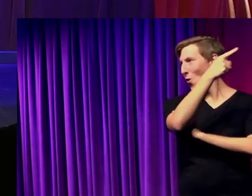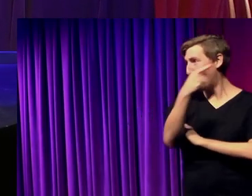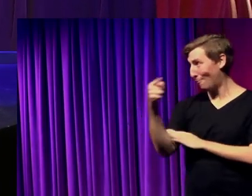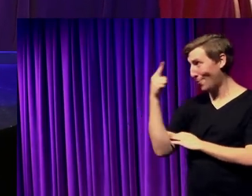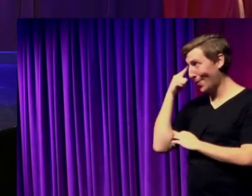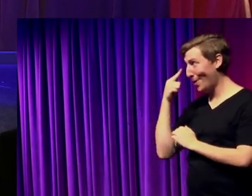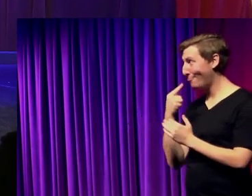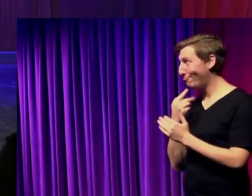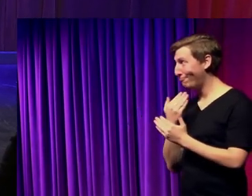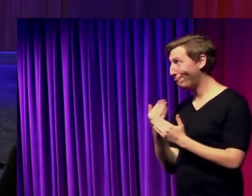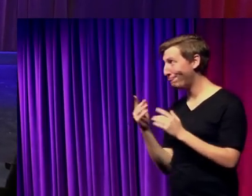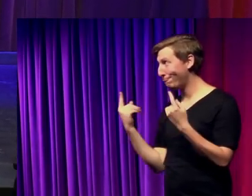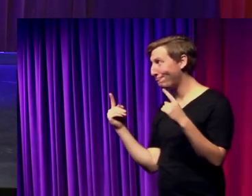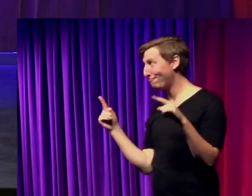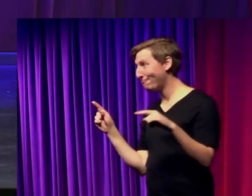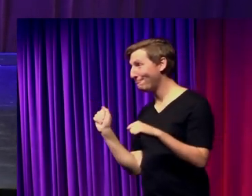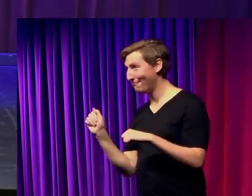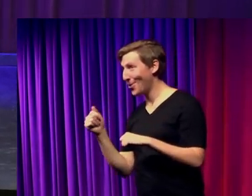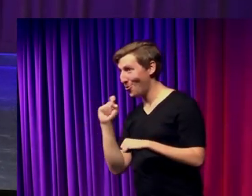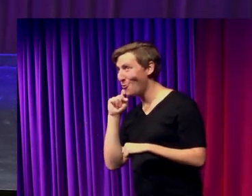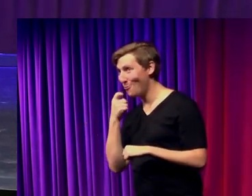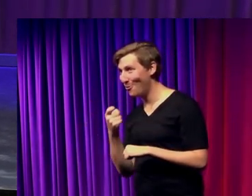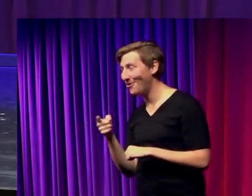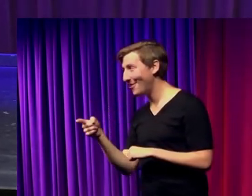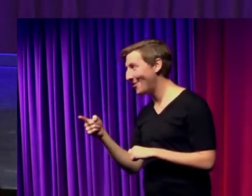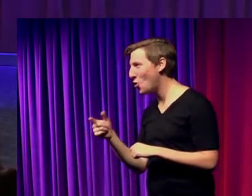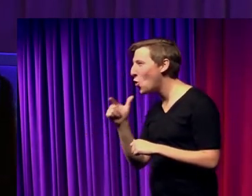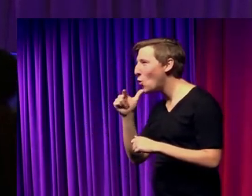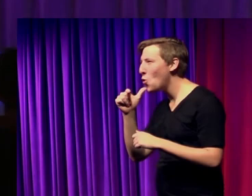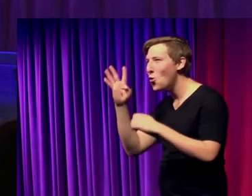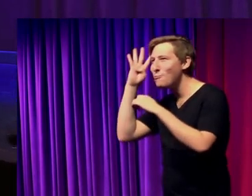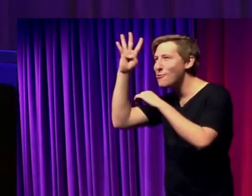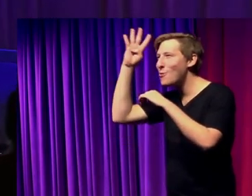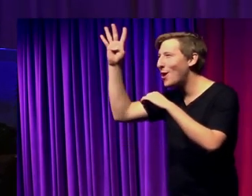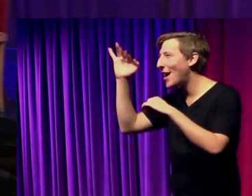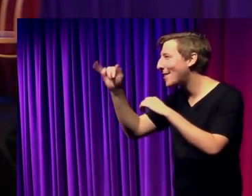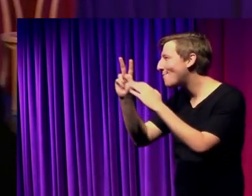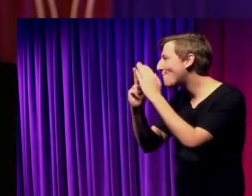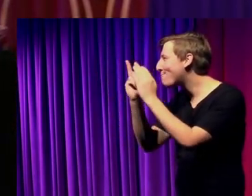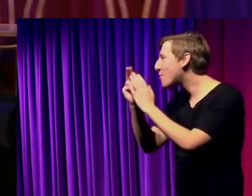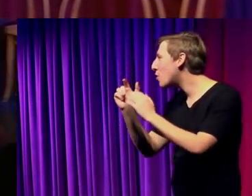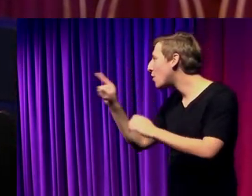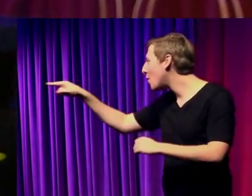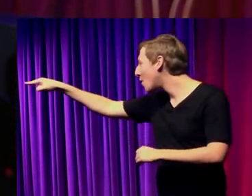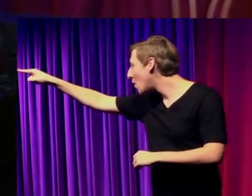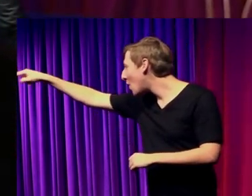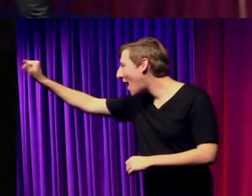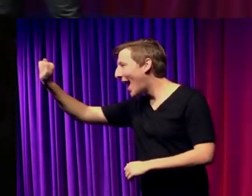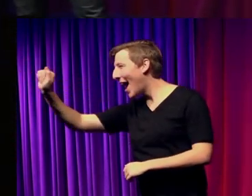There's a very special person who made that video. I want a big round of applause for Mr. Andy Bass.